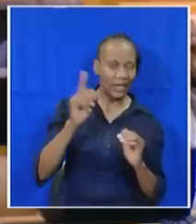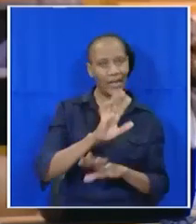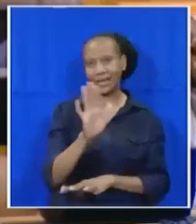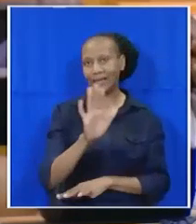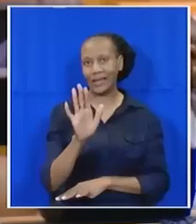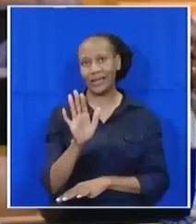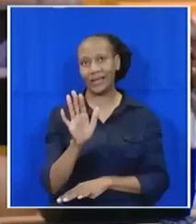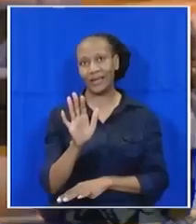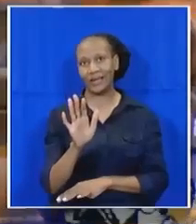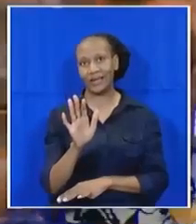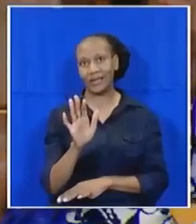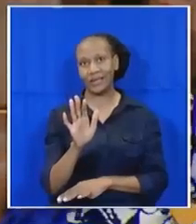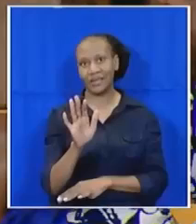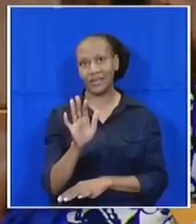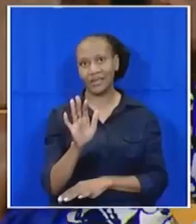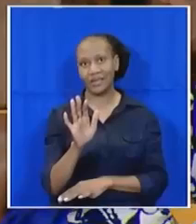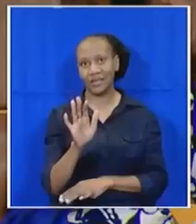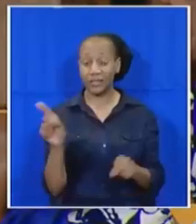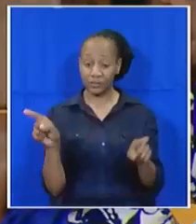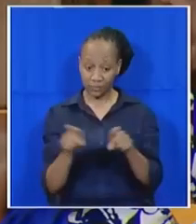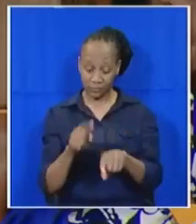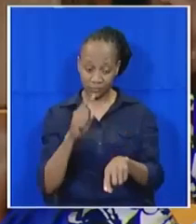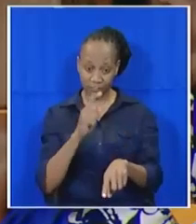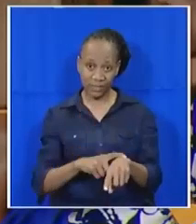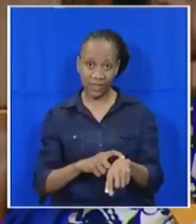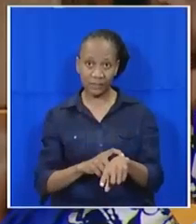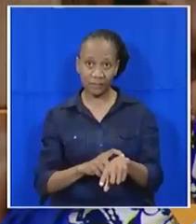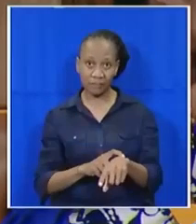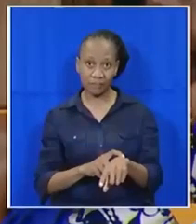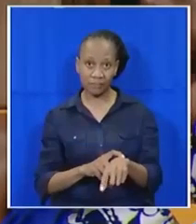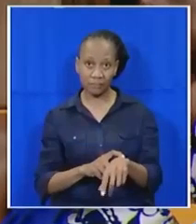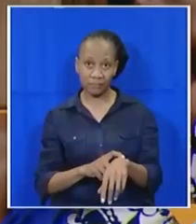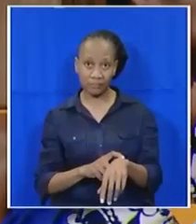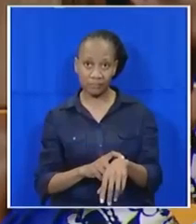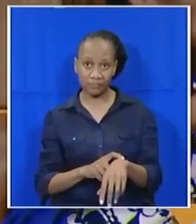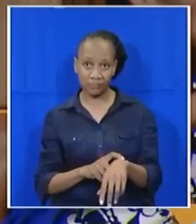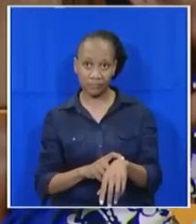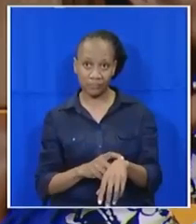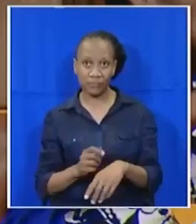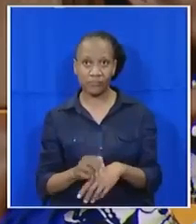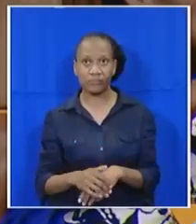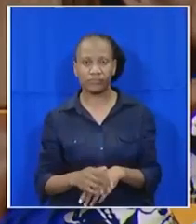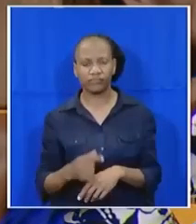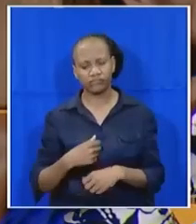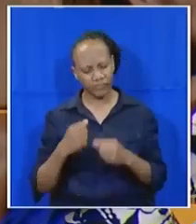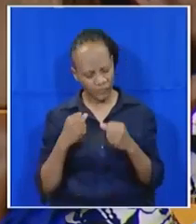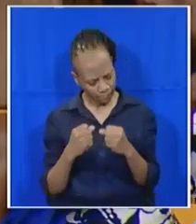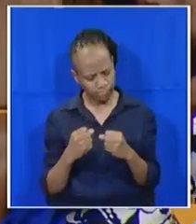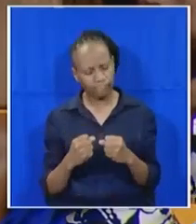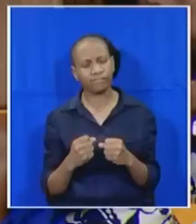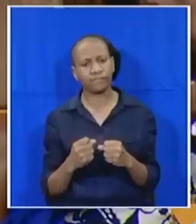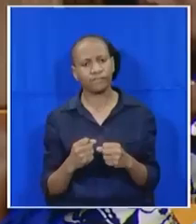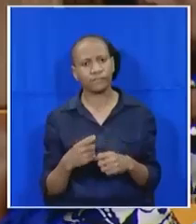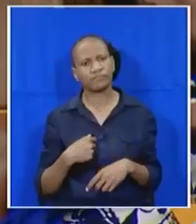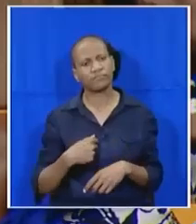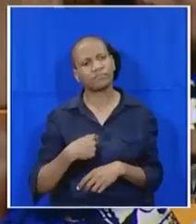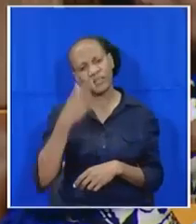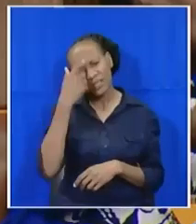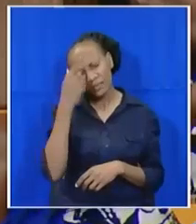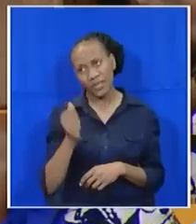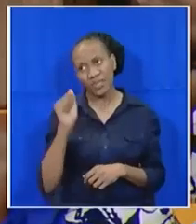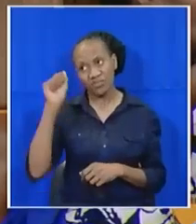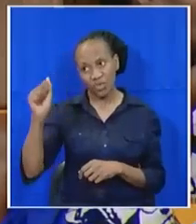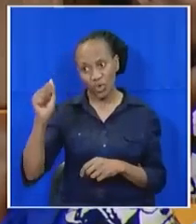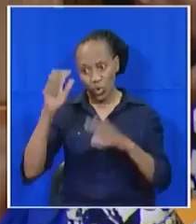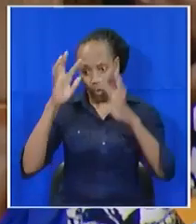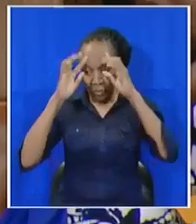then at the same time, Deputy Speaker, I still believe that your ruling shouldn't be your